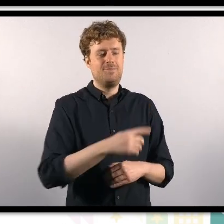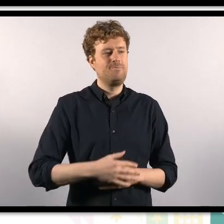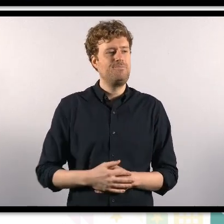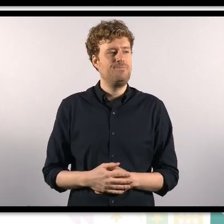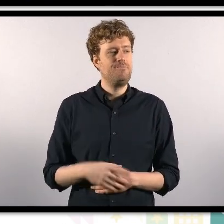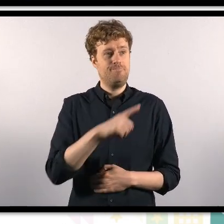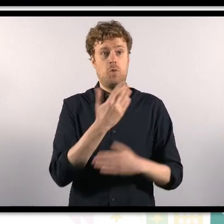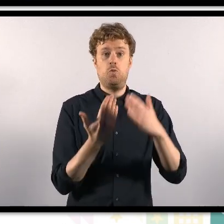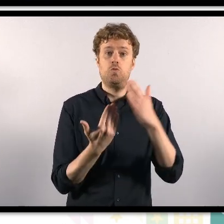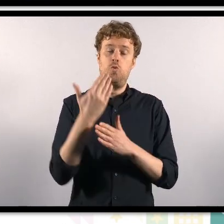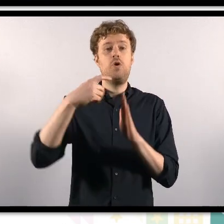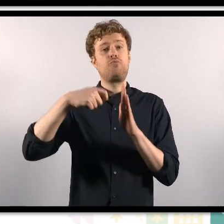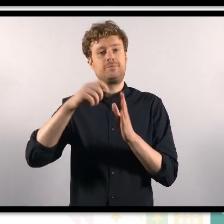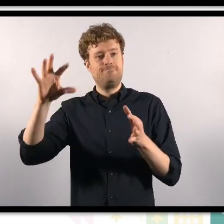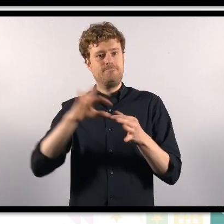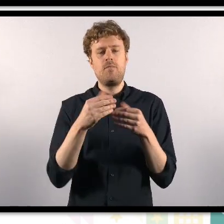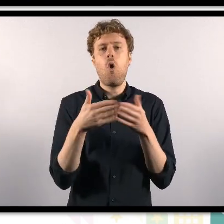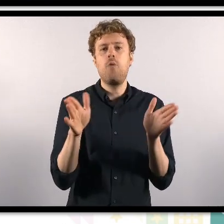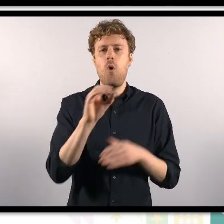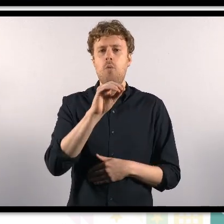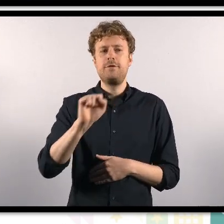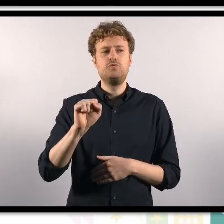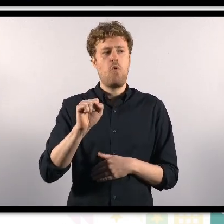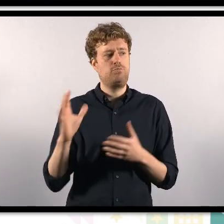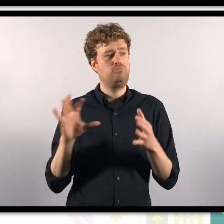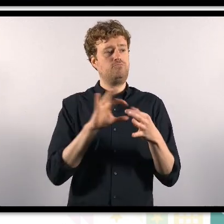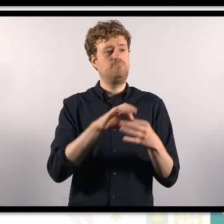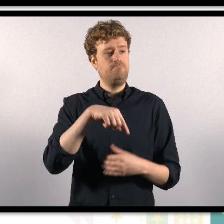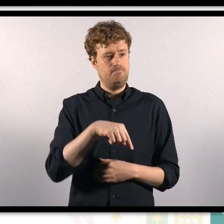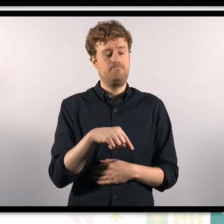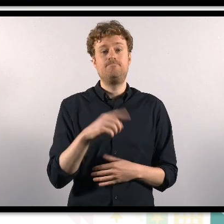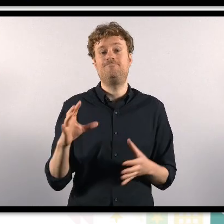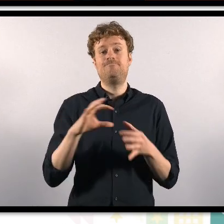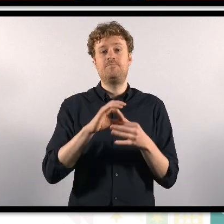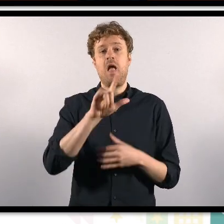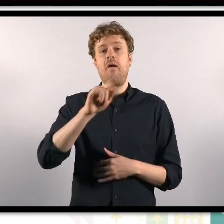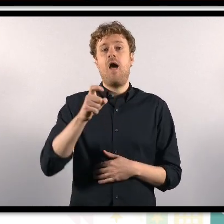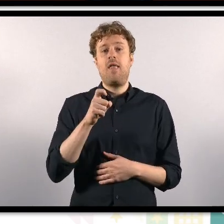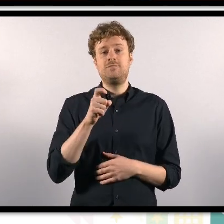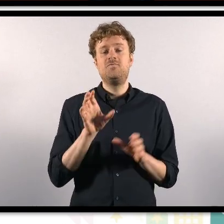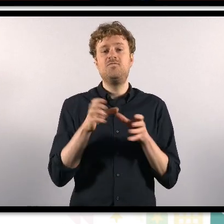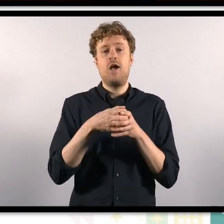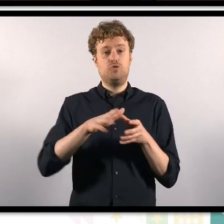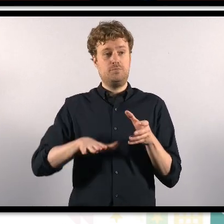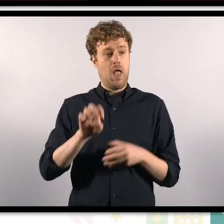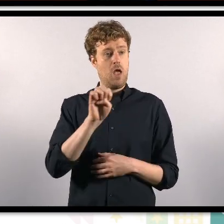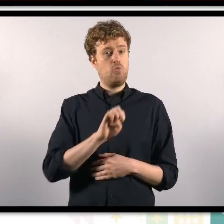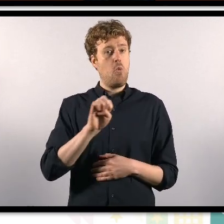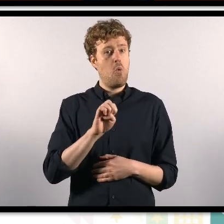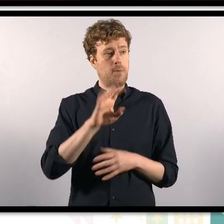we start NeoNephos? Its mission is to build a sovereign multi-provider cloud edge